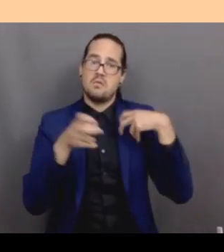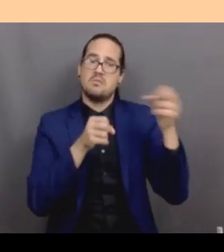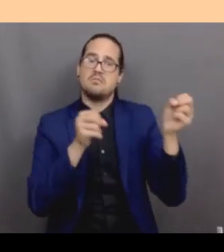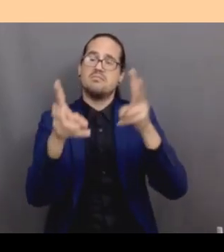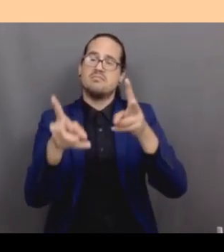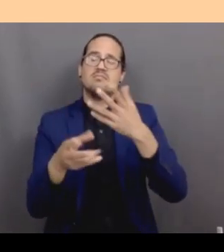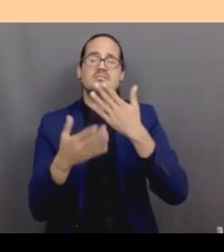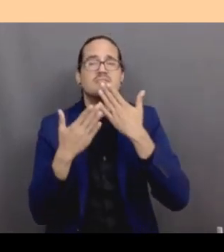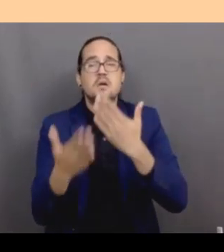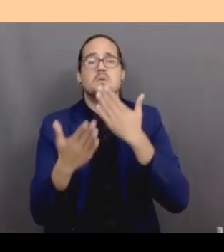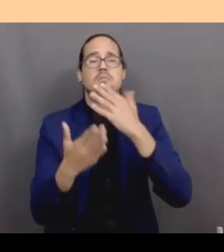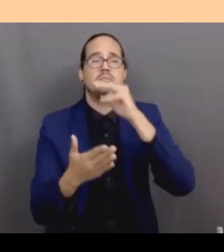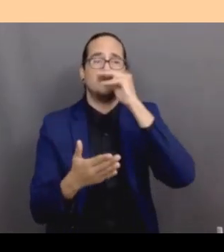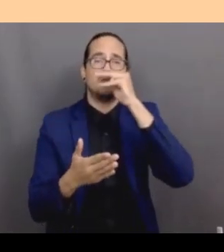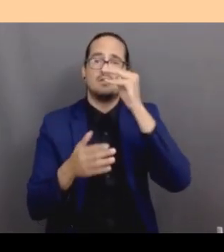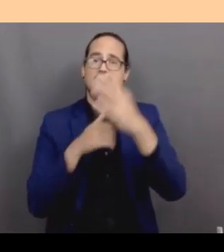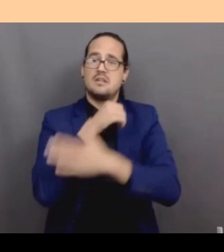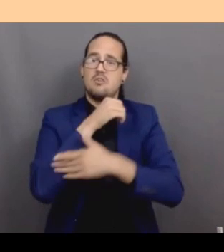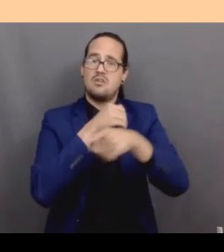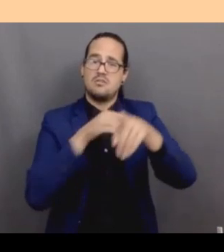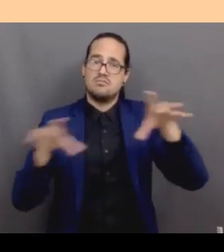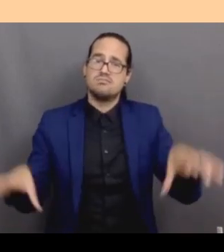county.